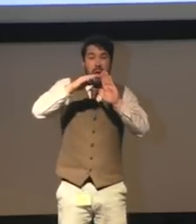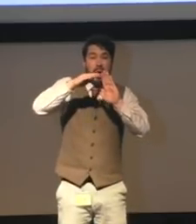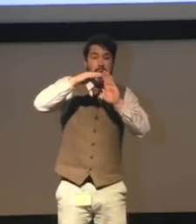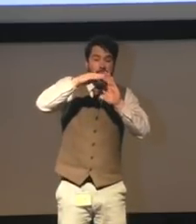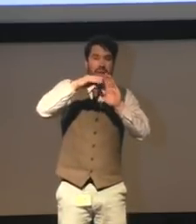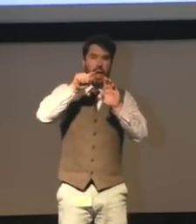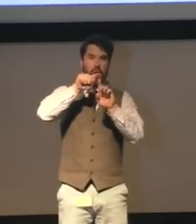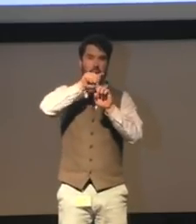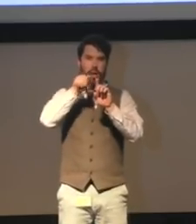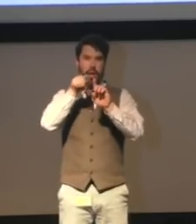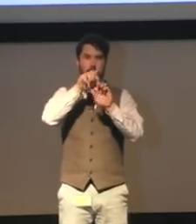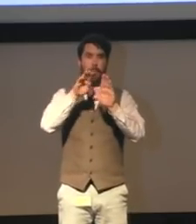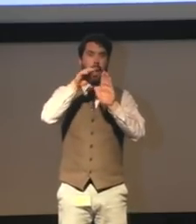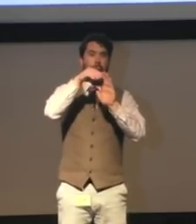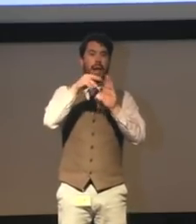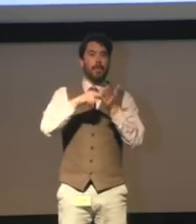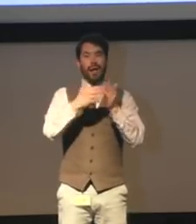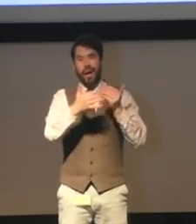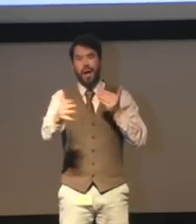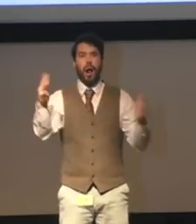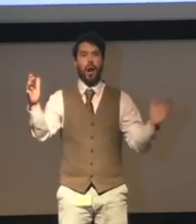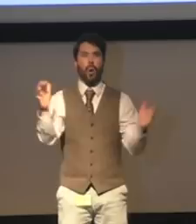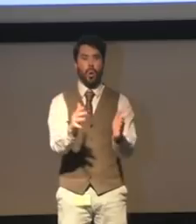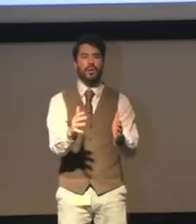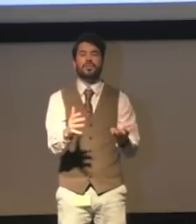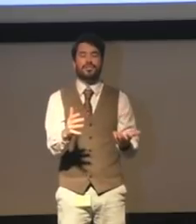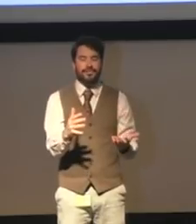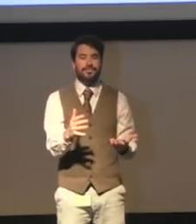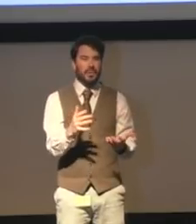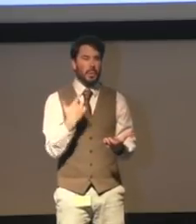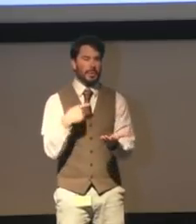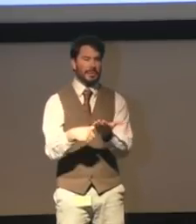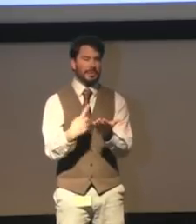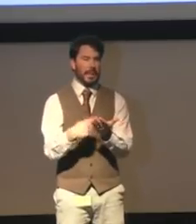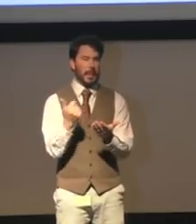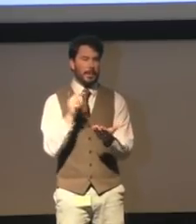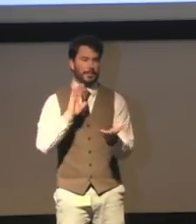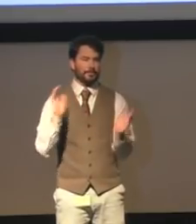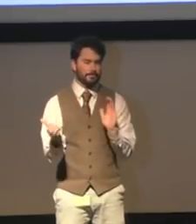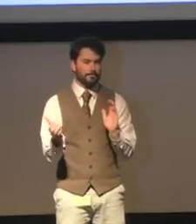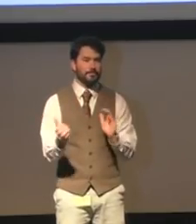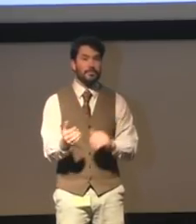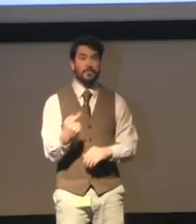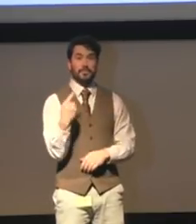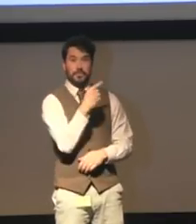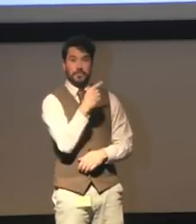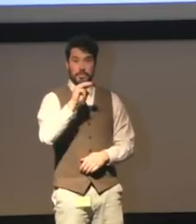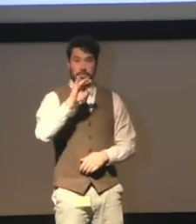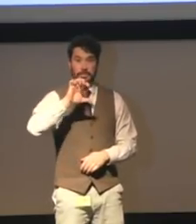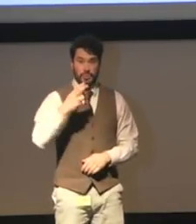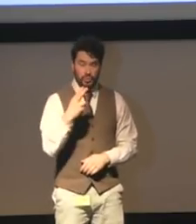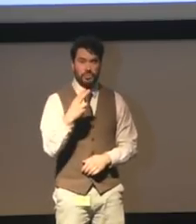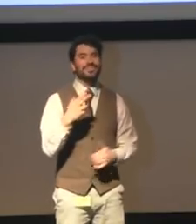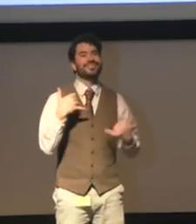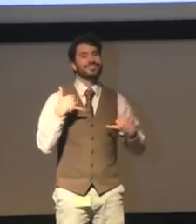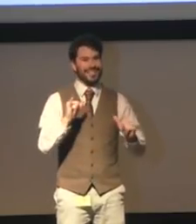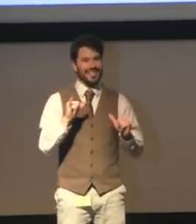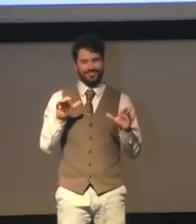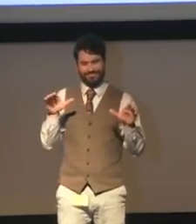that I think we'll talk about. You can see also from the map of Michigan that this is still primarily a Southeast